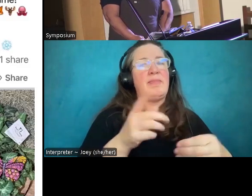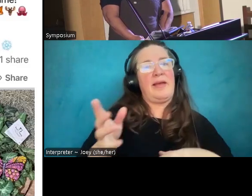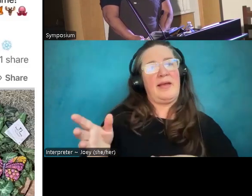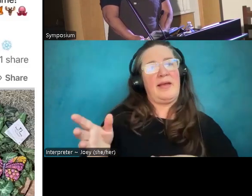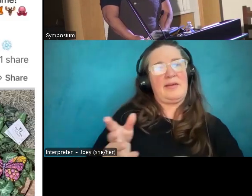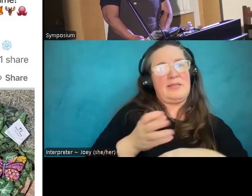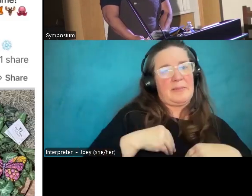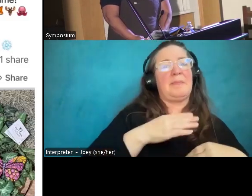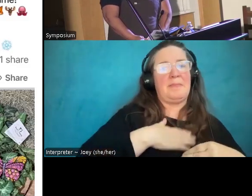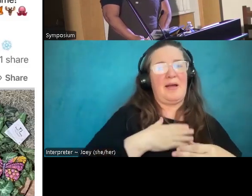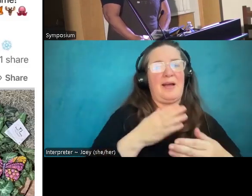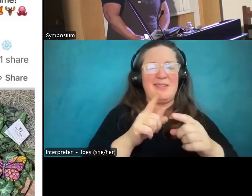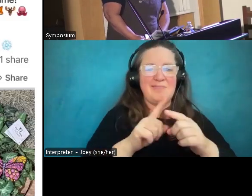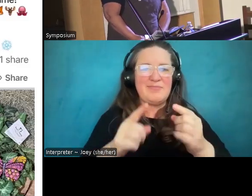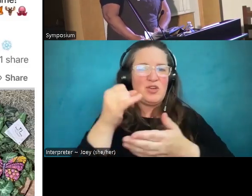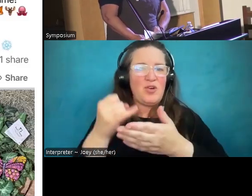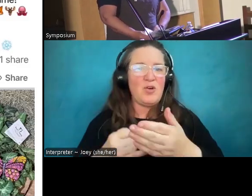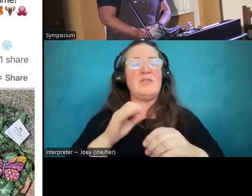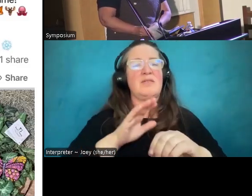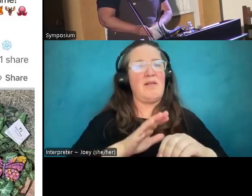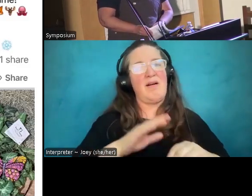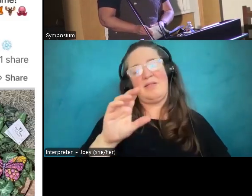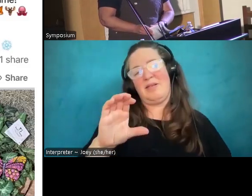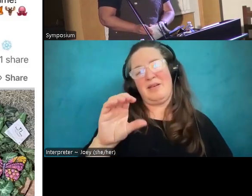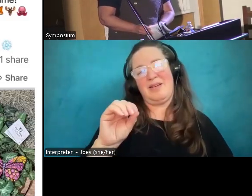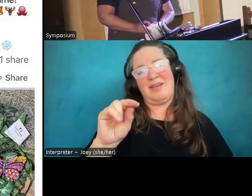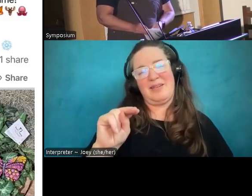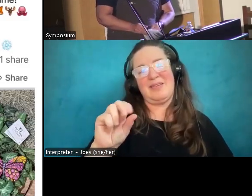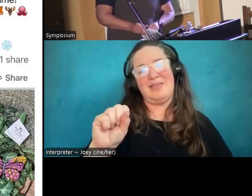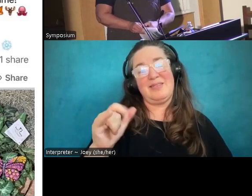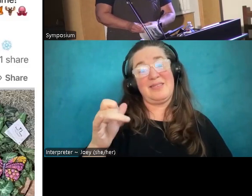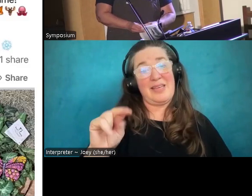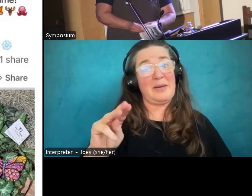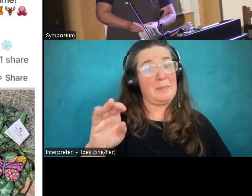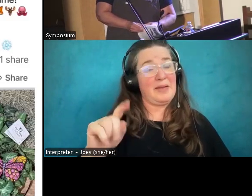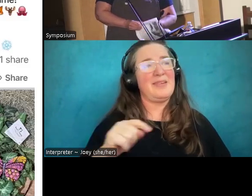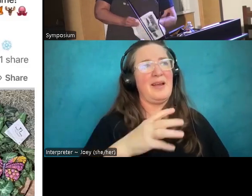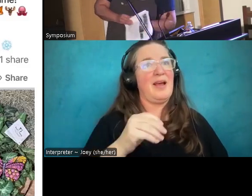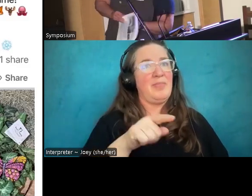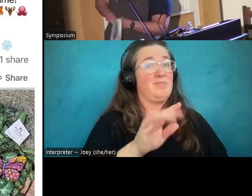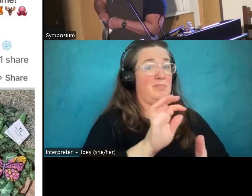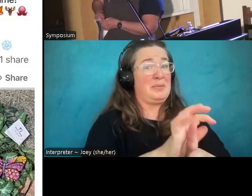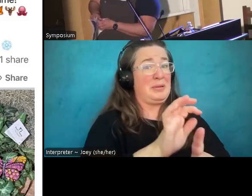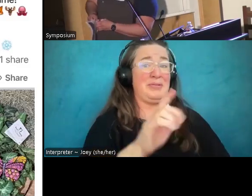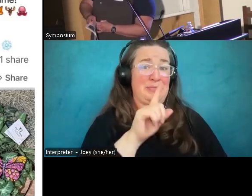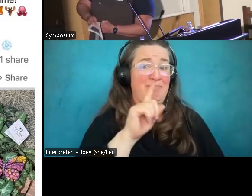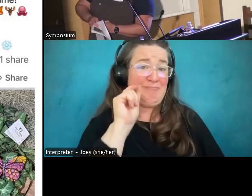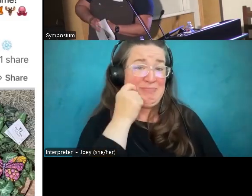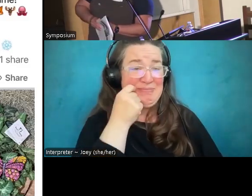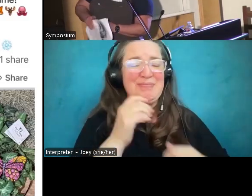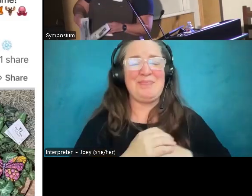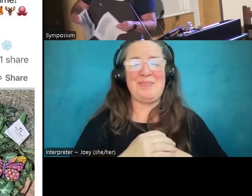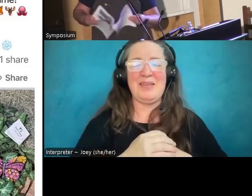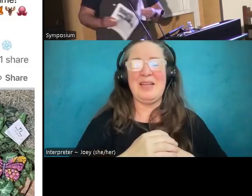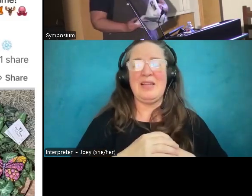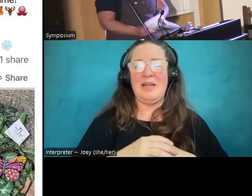really, they've been in demand. It's kind of cool. So I've been selling them for a while. This was one of their posts that they